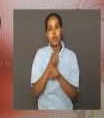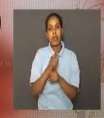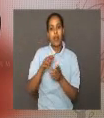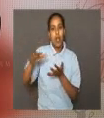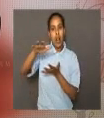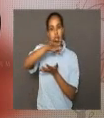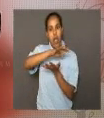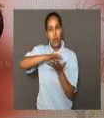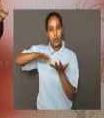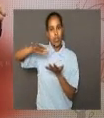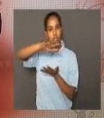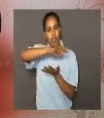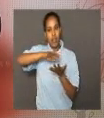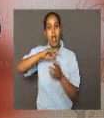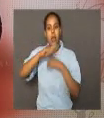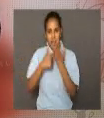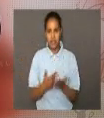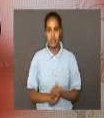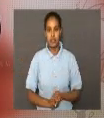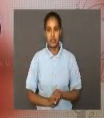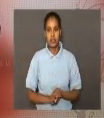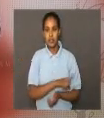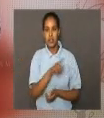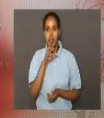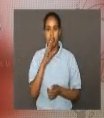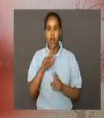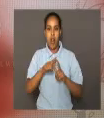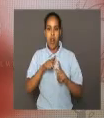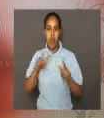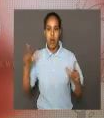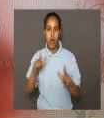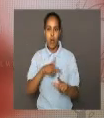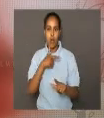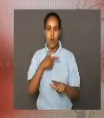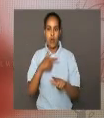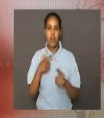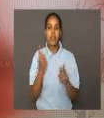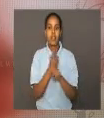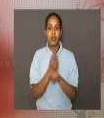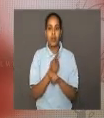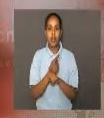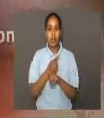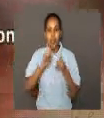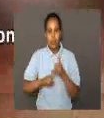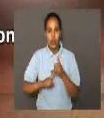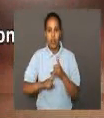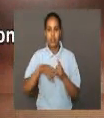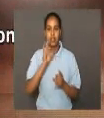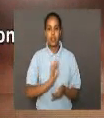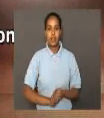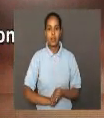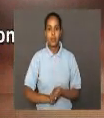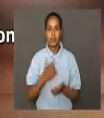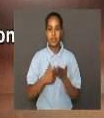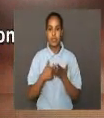cloudy. However, if they are left alone, they will eventually settle.